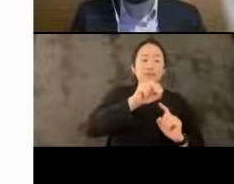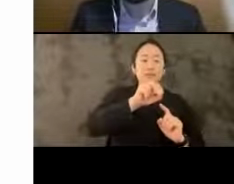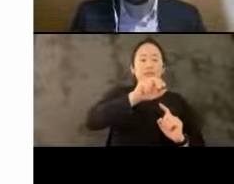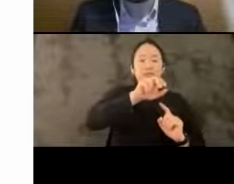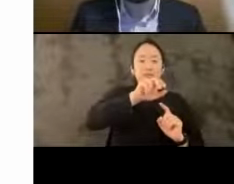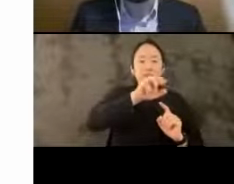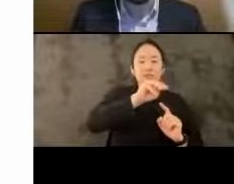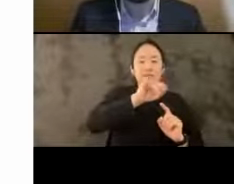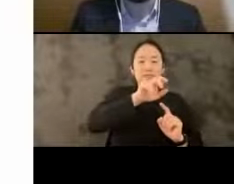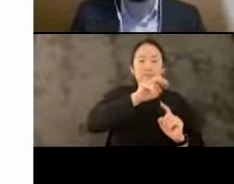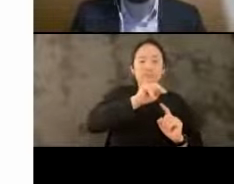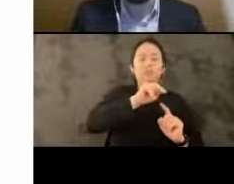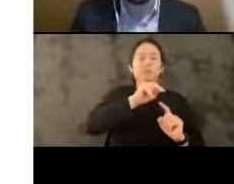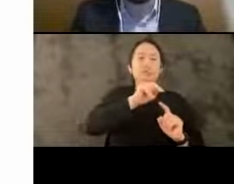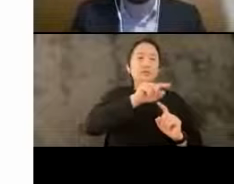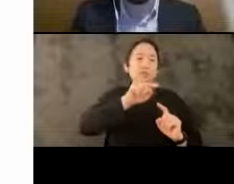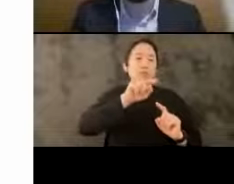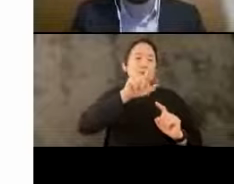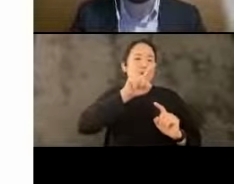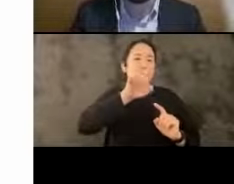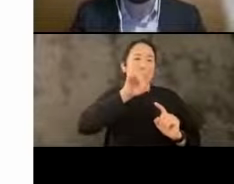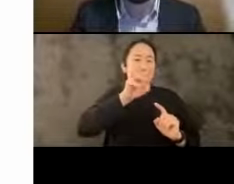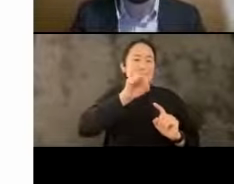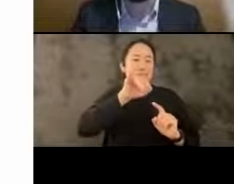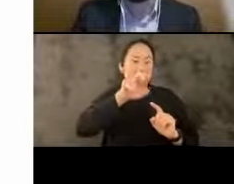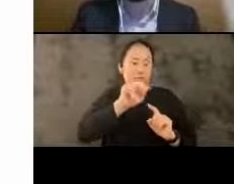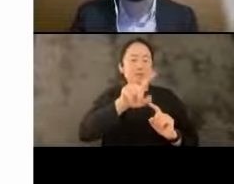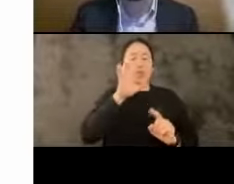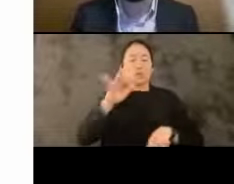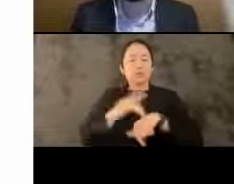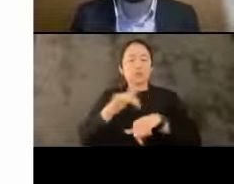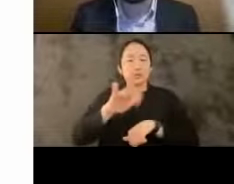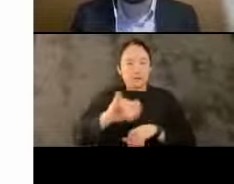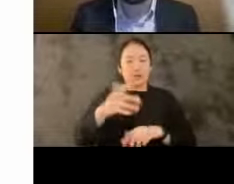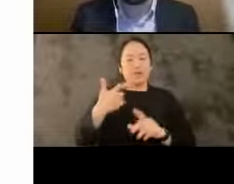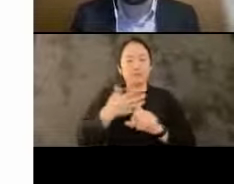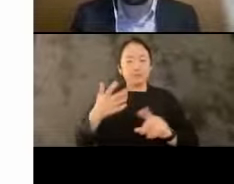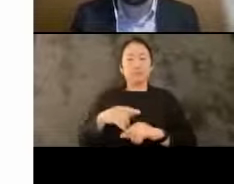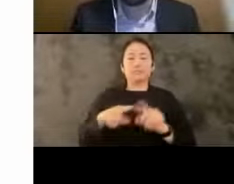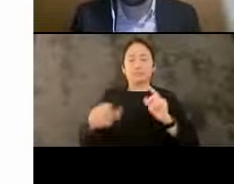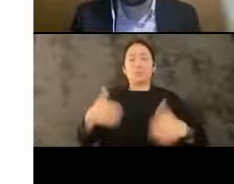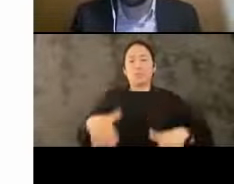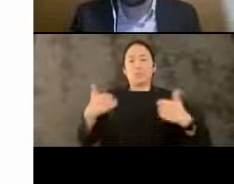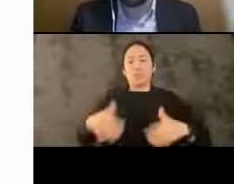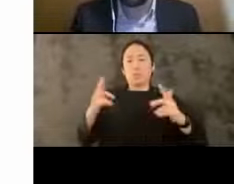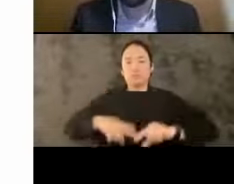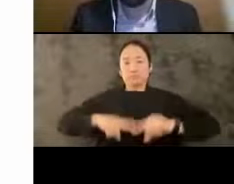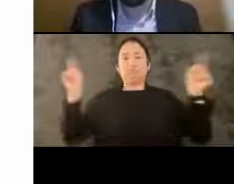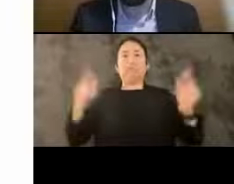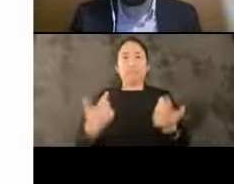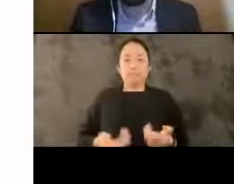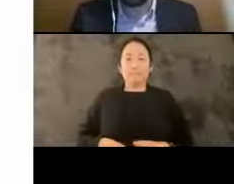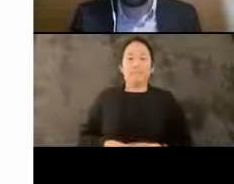about an order of magnitude or times 10 basically difference between bus versus rail.